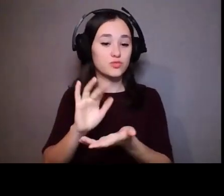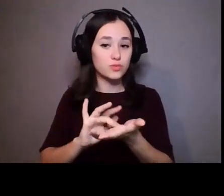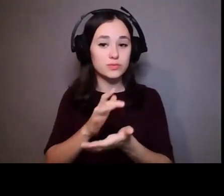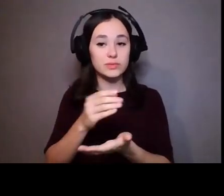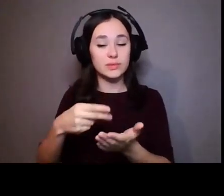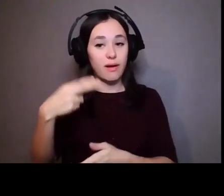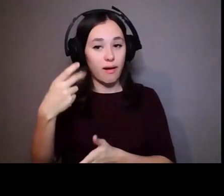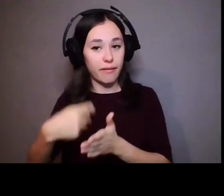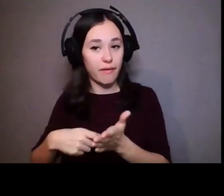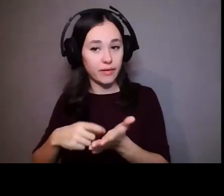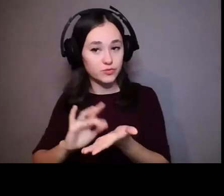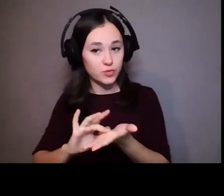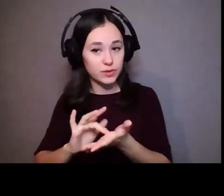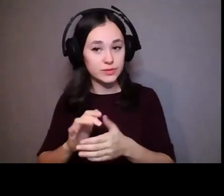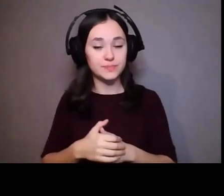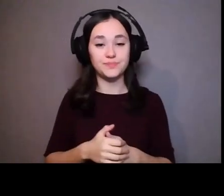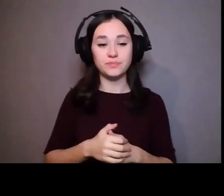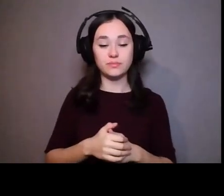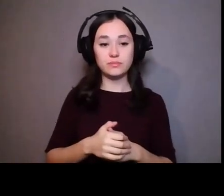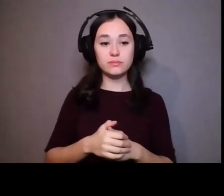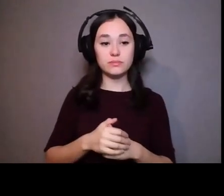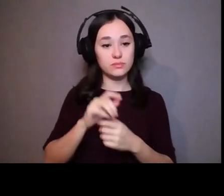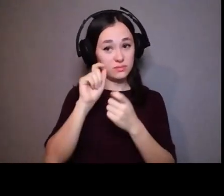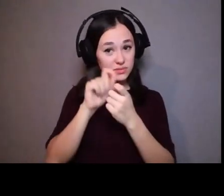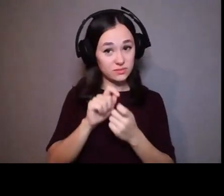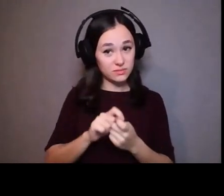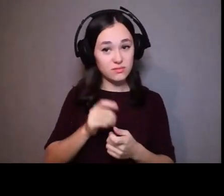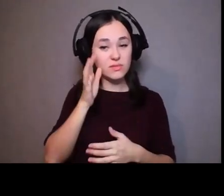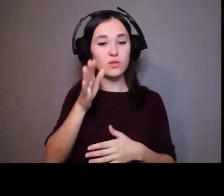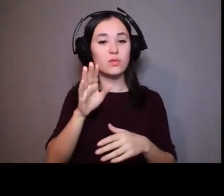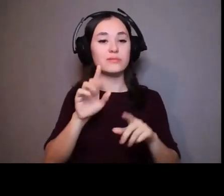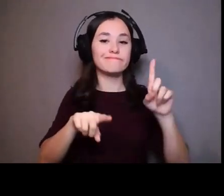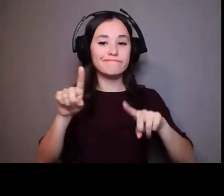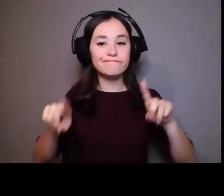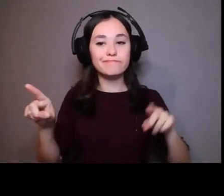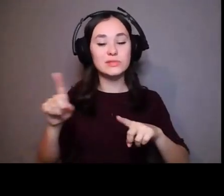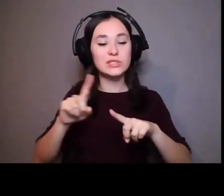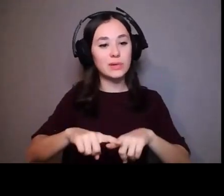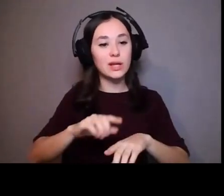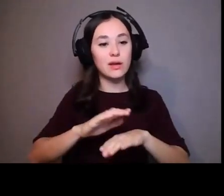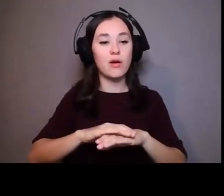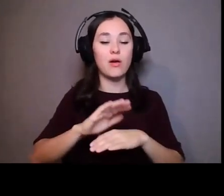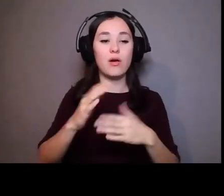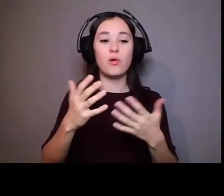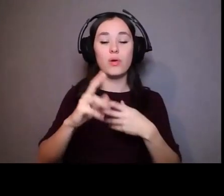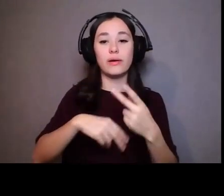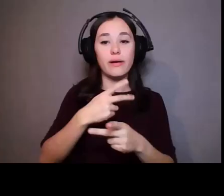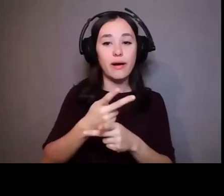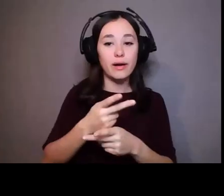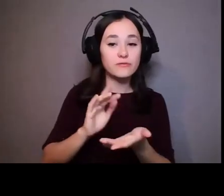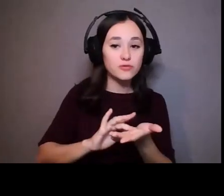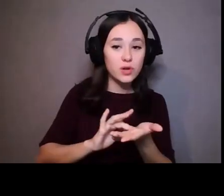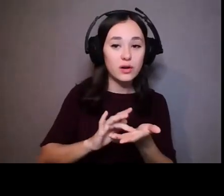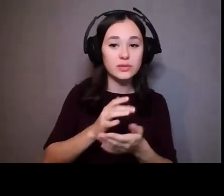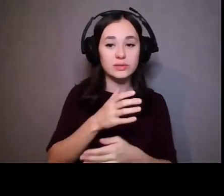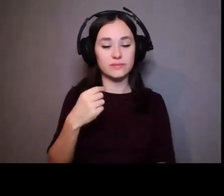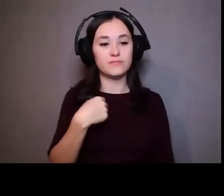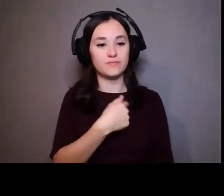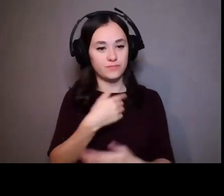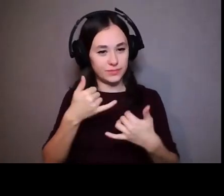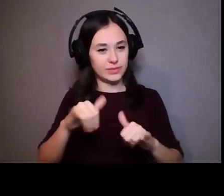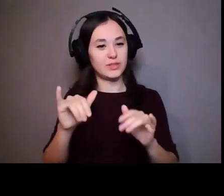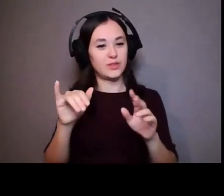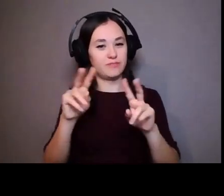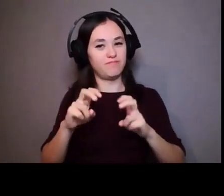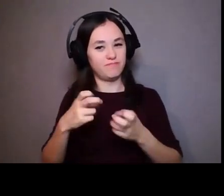The precise mechanics of this will vary depending on the class of drugs, and that's an area that we're still exploring.